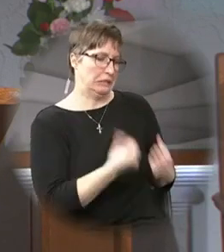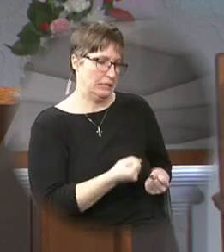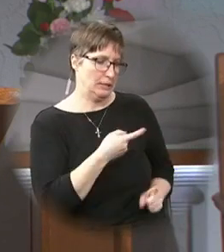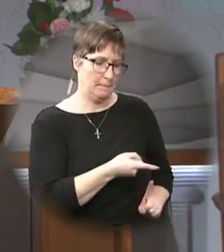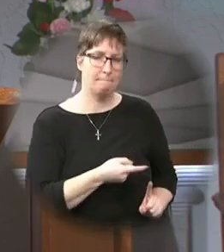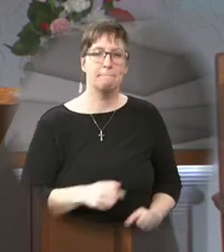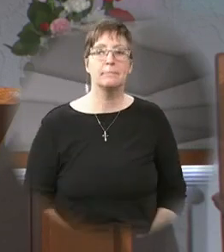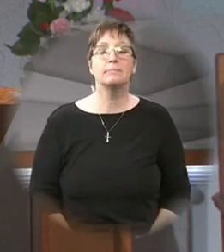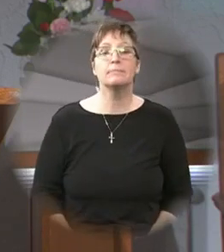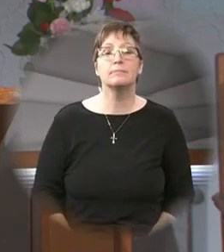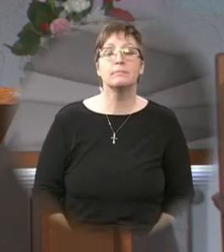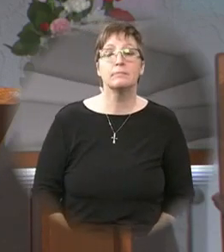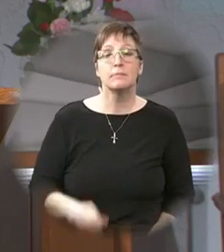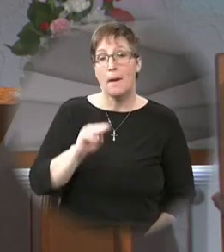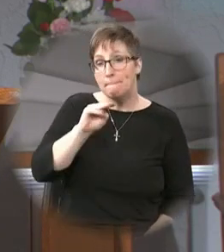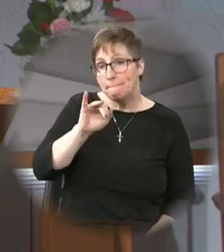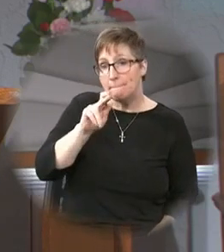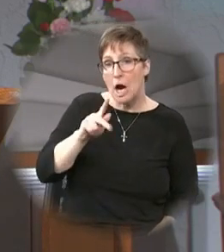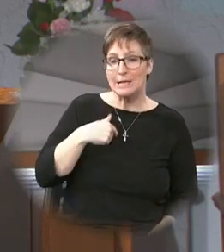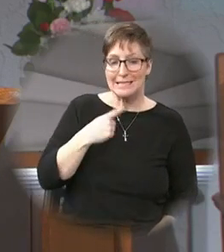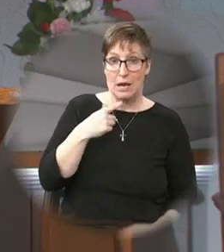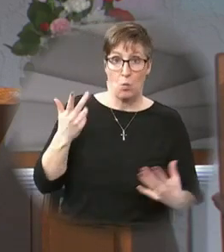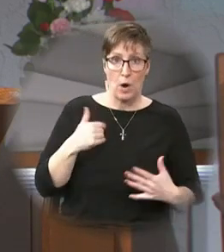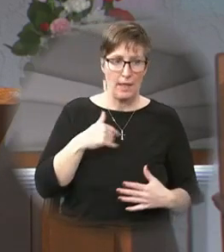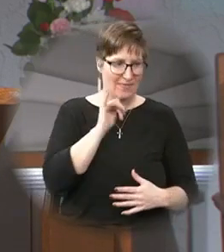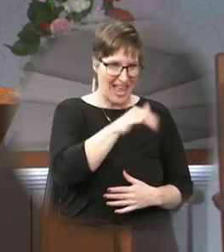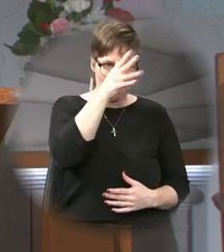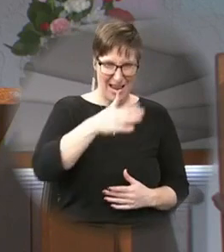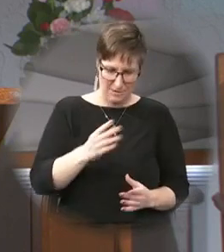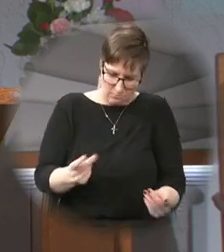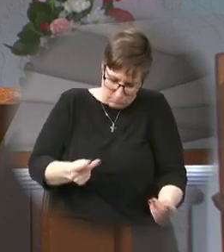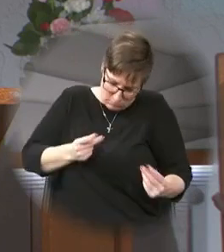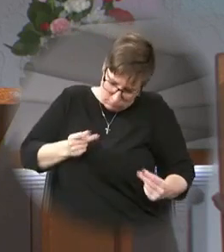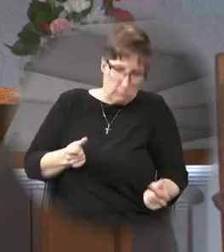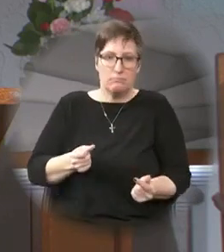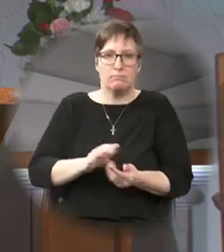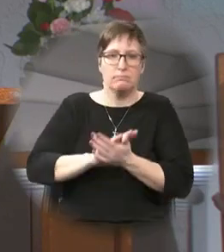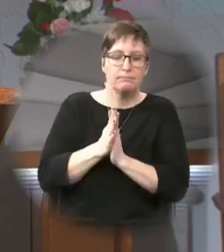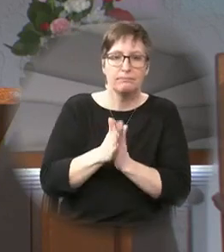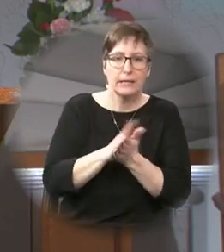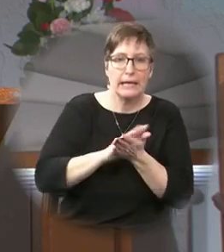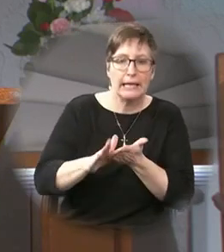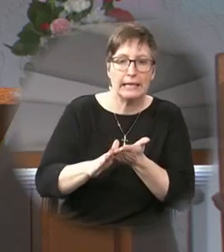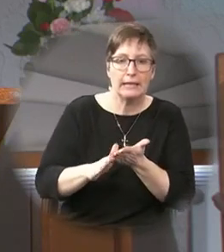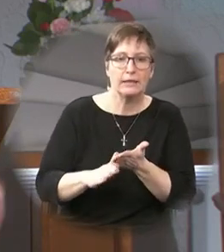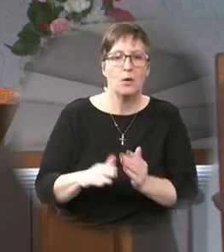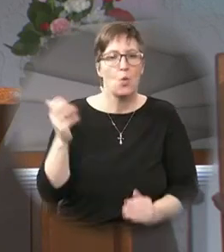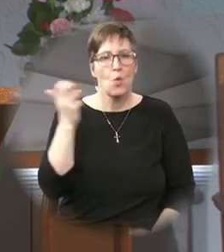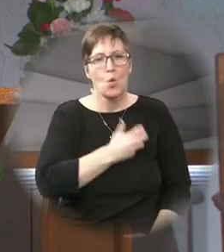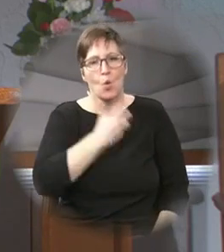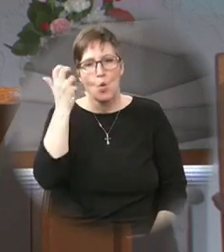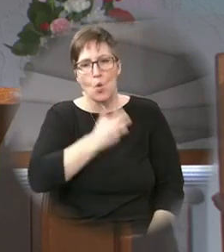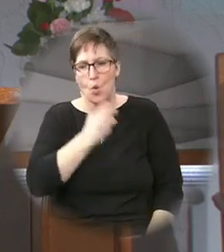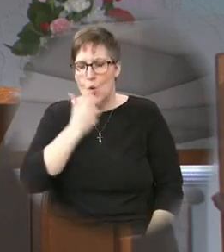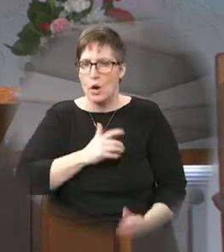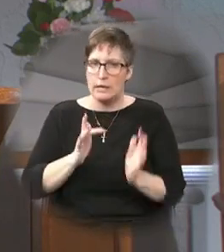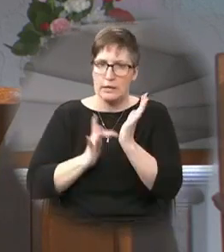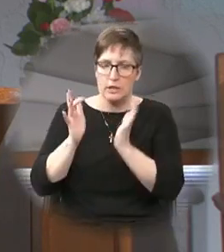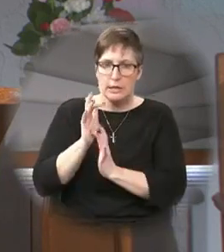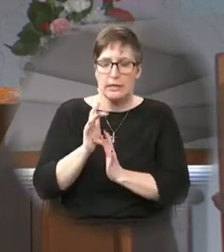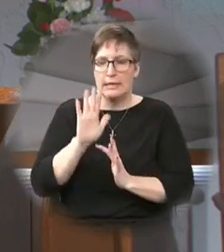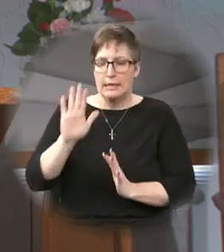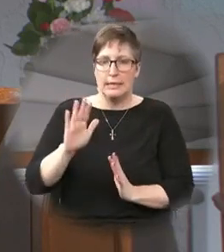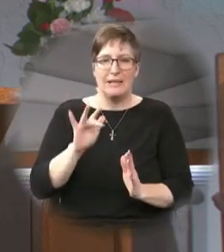with Jesus' word, the man was immediately made clean. Again, it relates the dynamism of Jesus' ministry, that